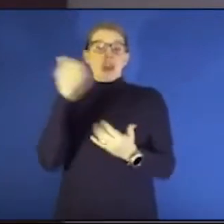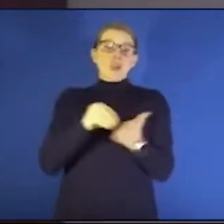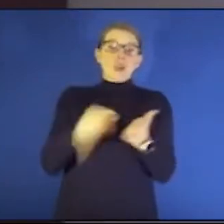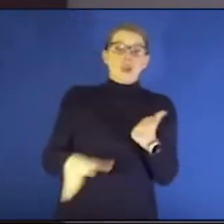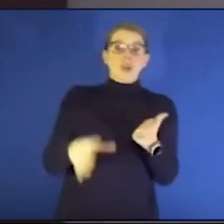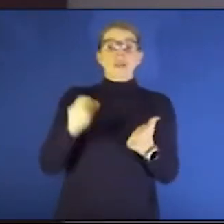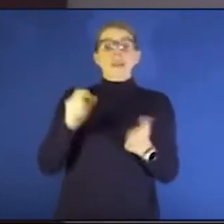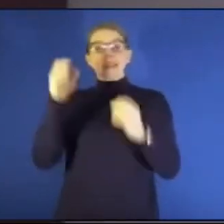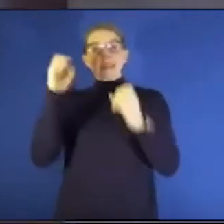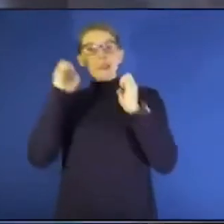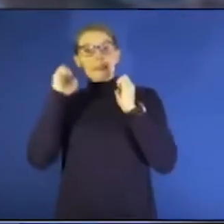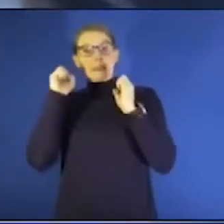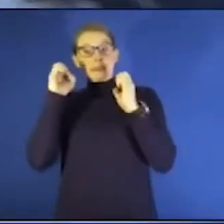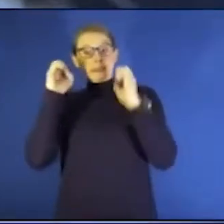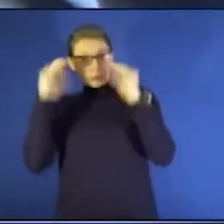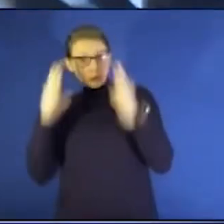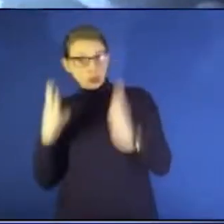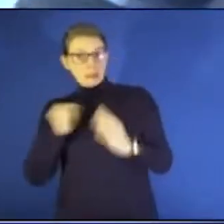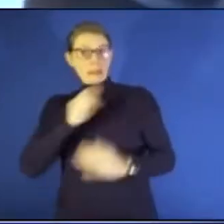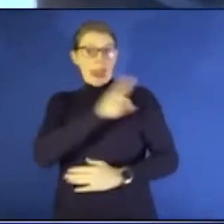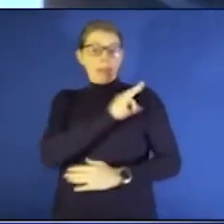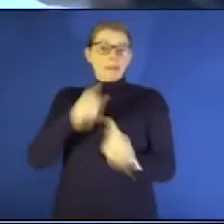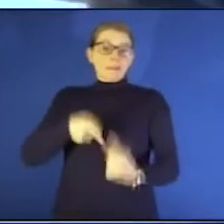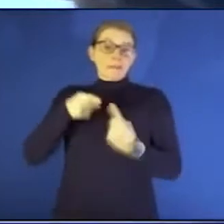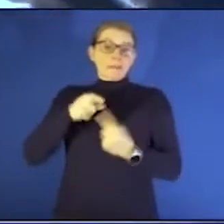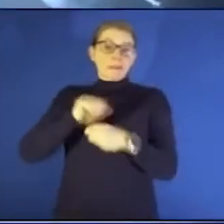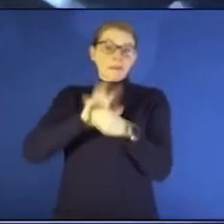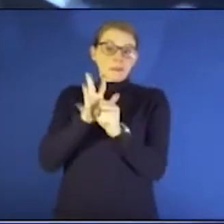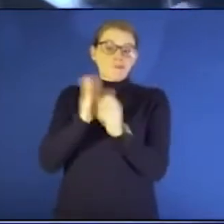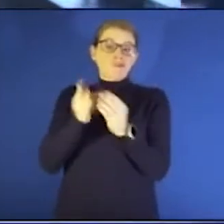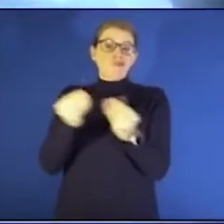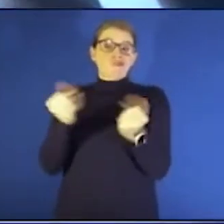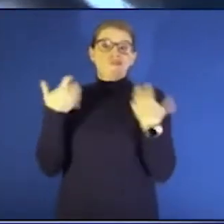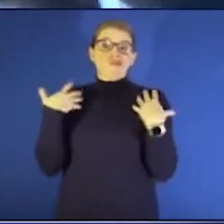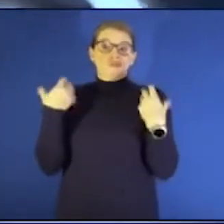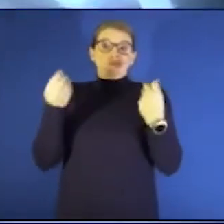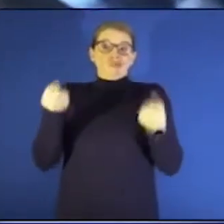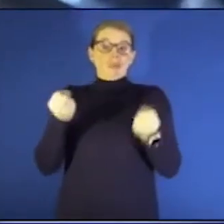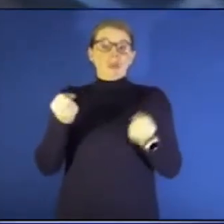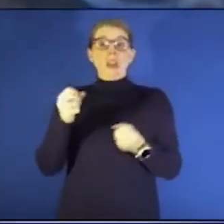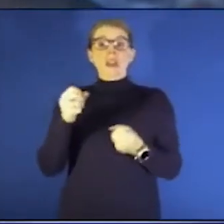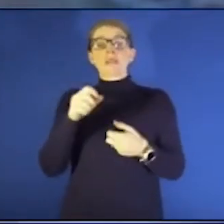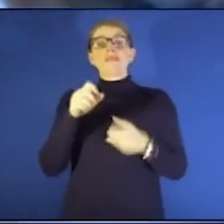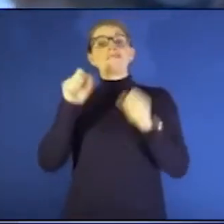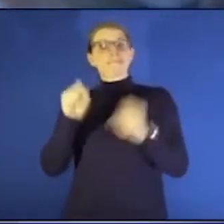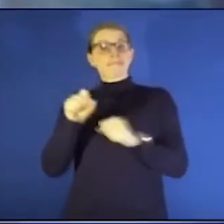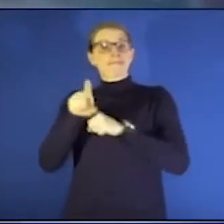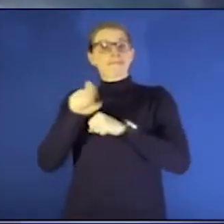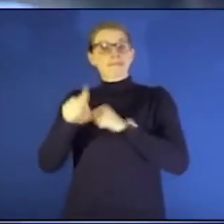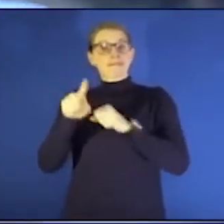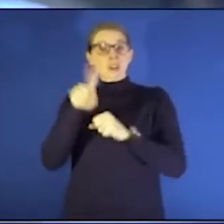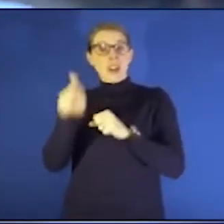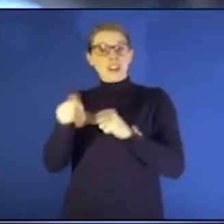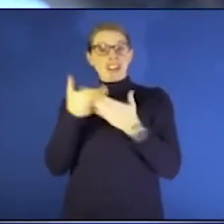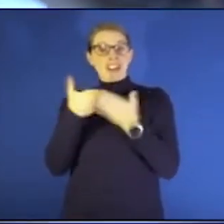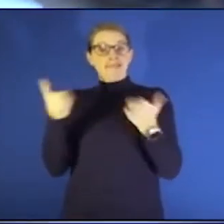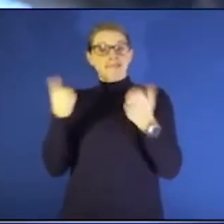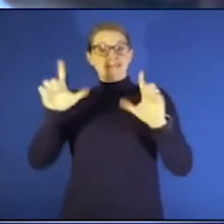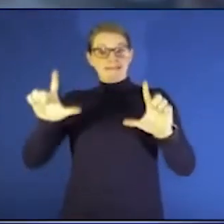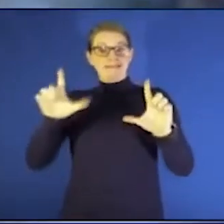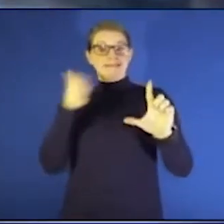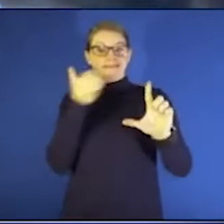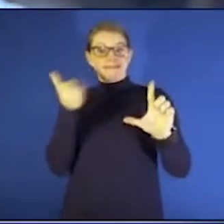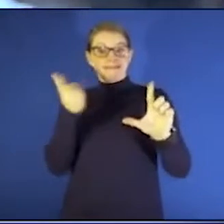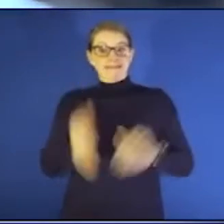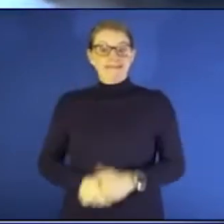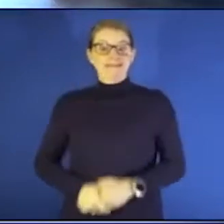other illnesses. So please make sure to get your questions sent into us on YouTube, Facebook, and on the Medical News Network. There are links right there on your screen.